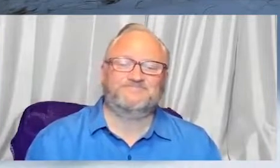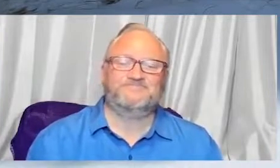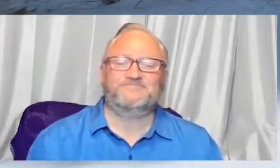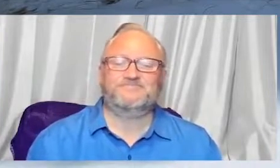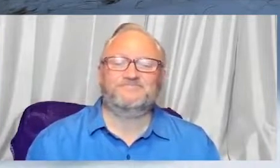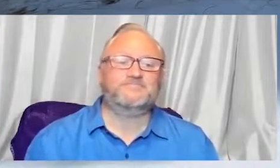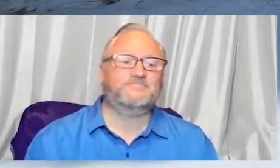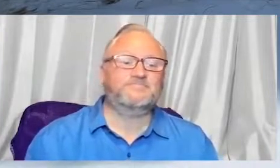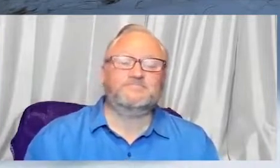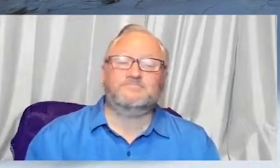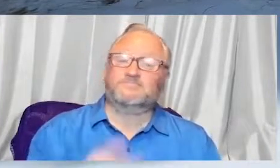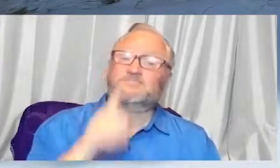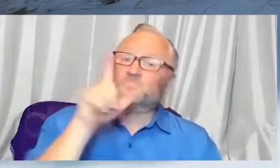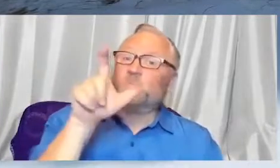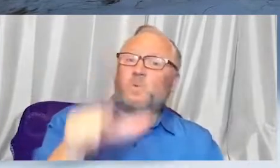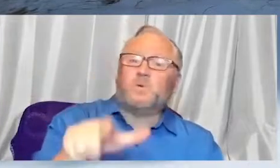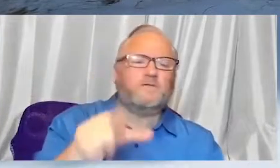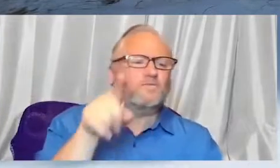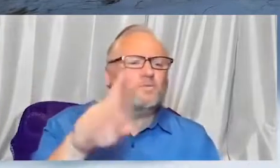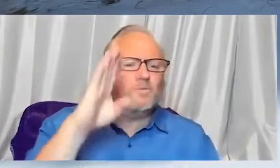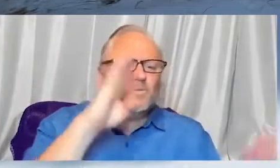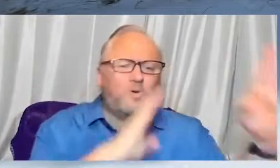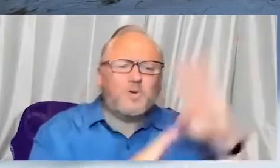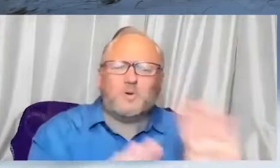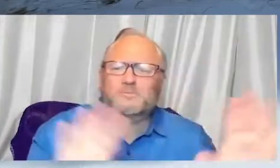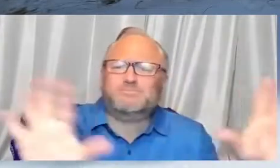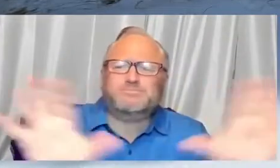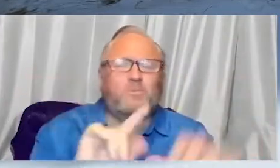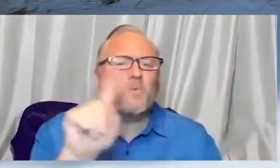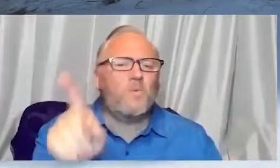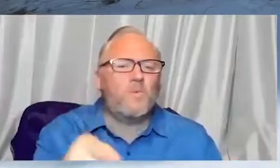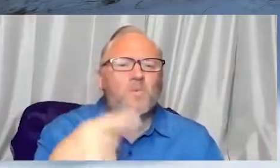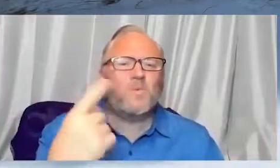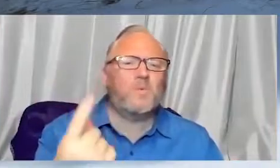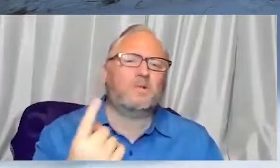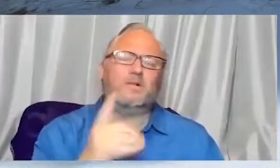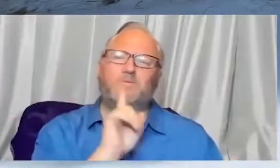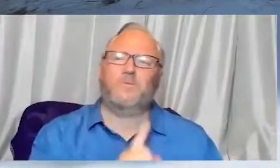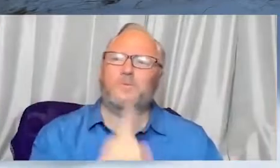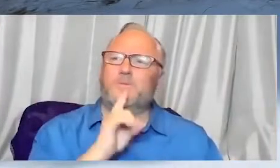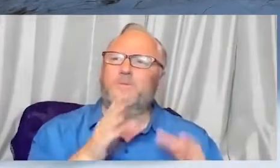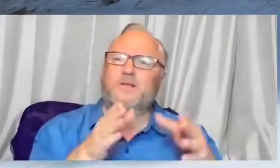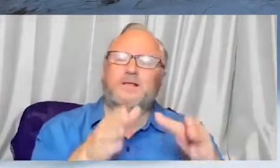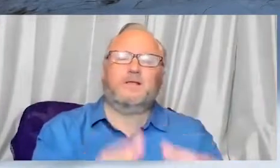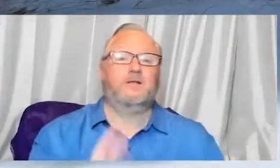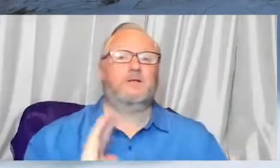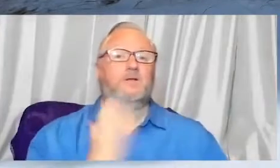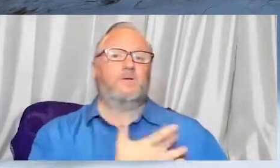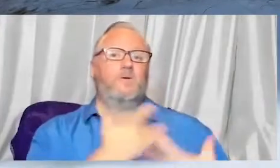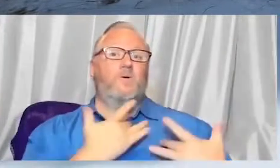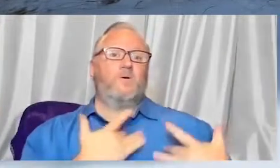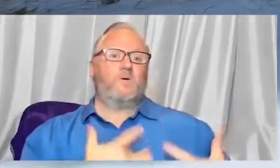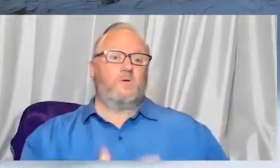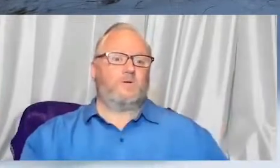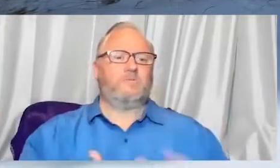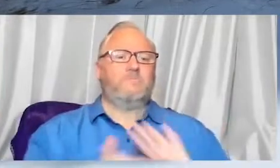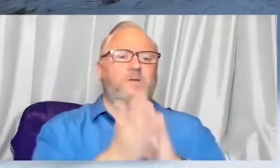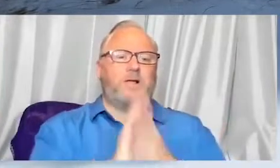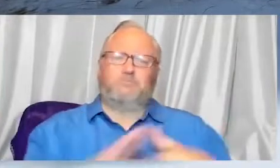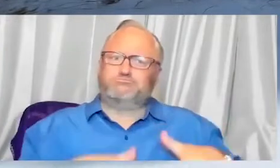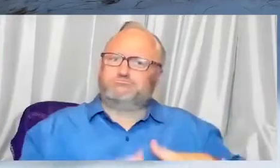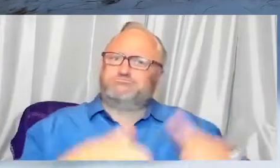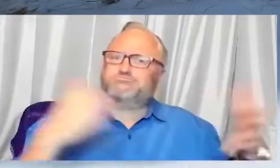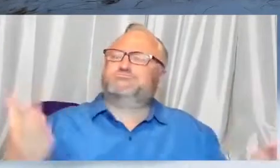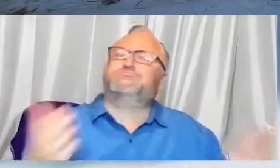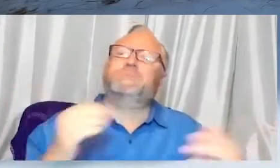There's no need for you to worry in a lonely kind of way. Let our hearts be unburied as we